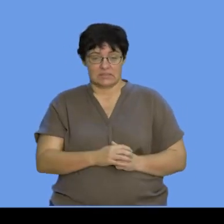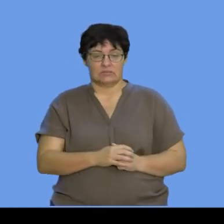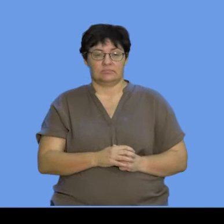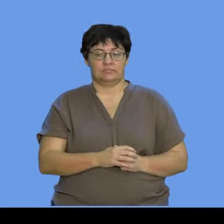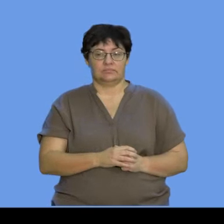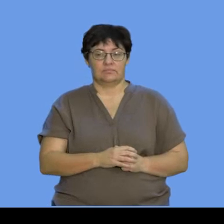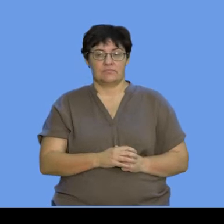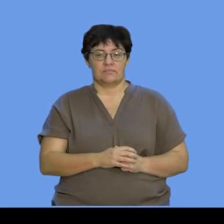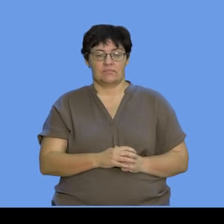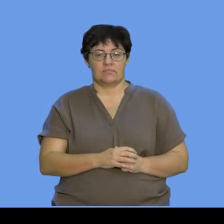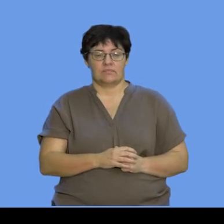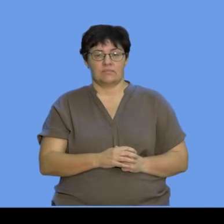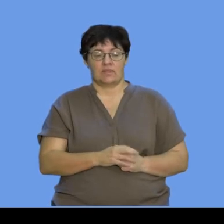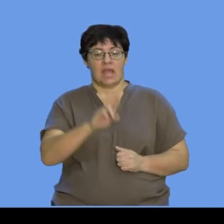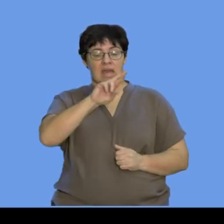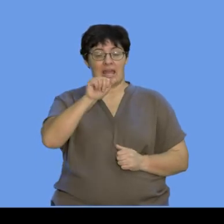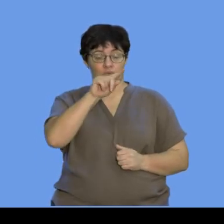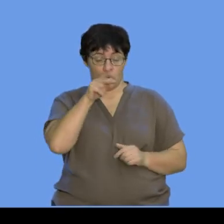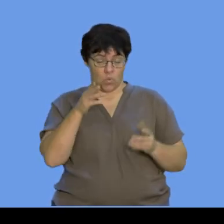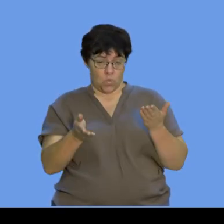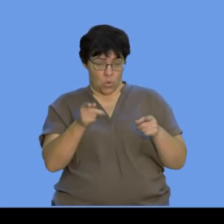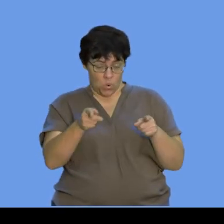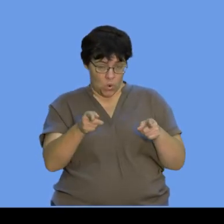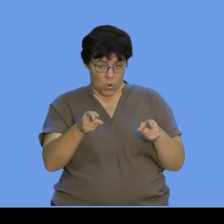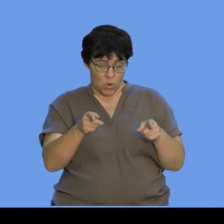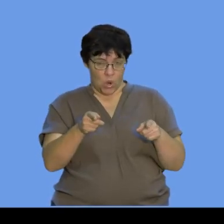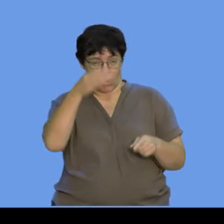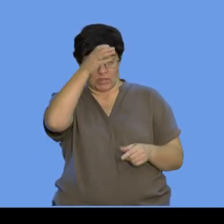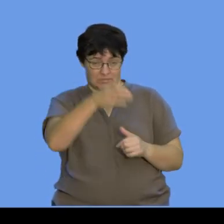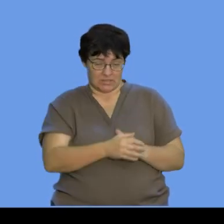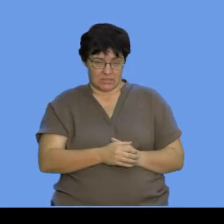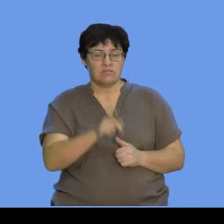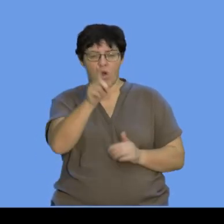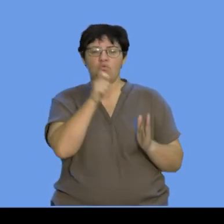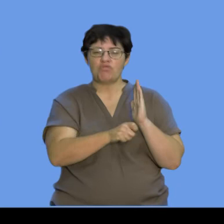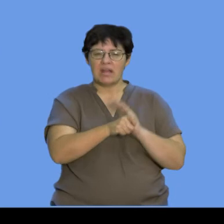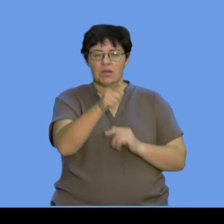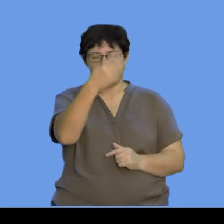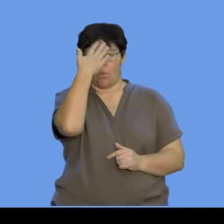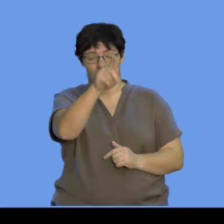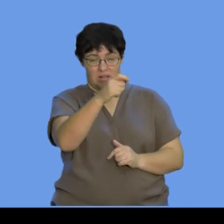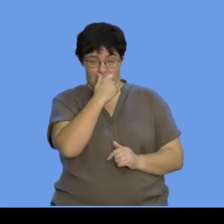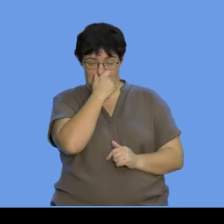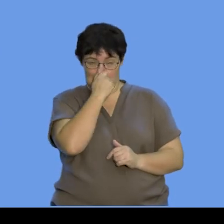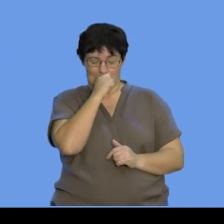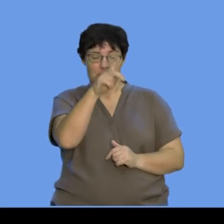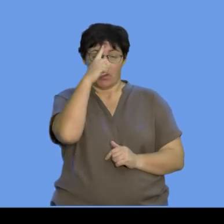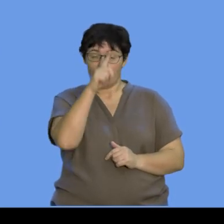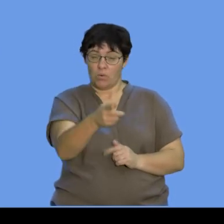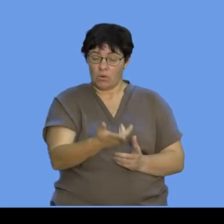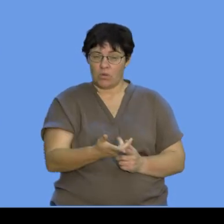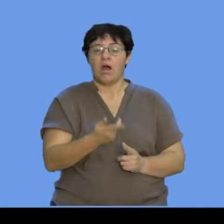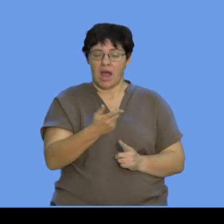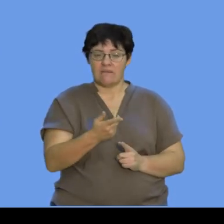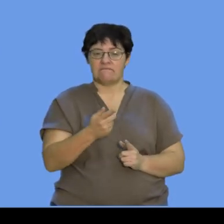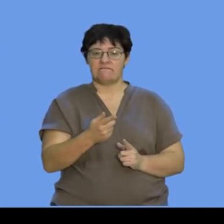of the ratios. Now, I want to rewrite this in the way that you might be used to, but just know that